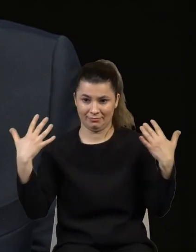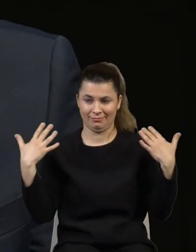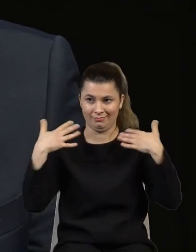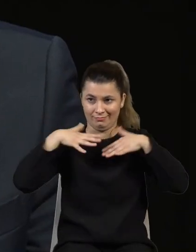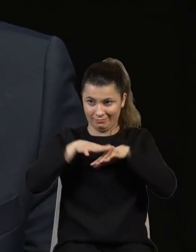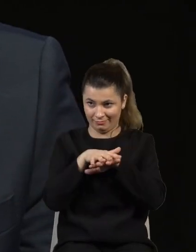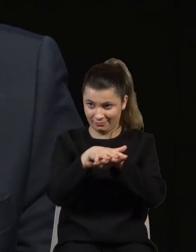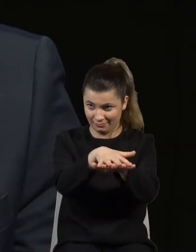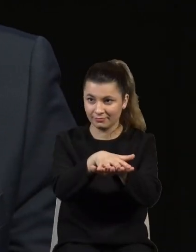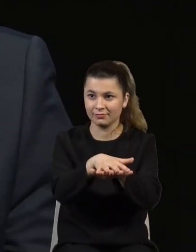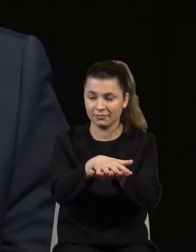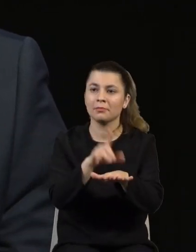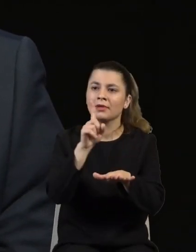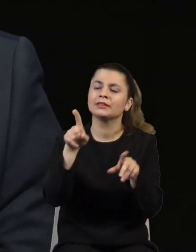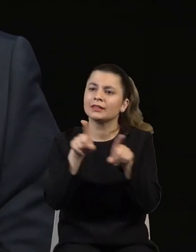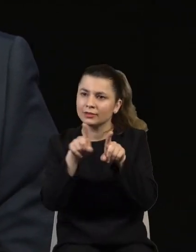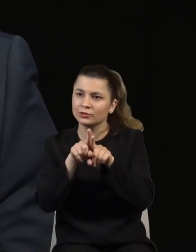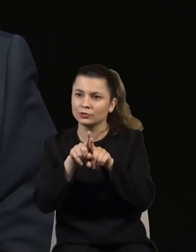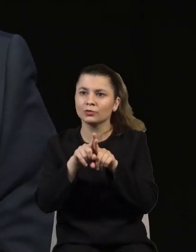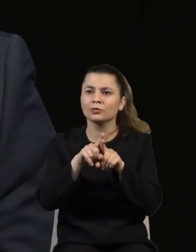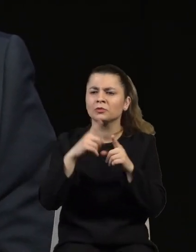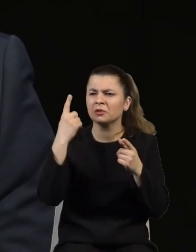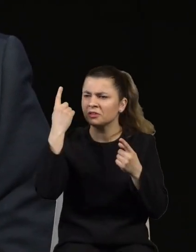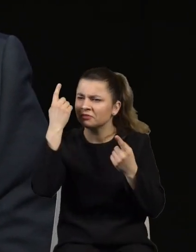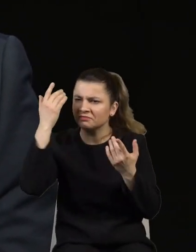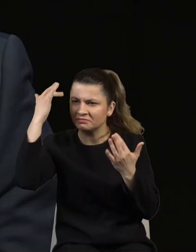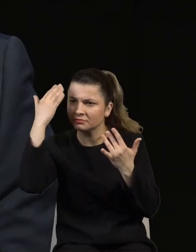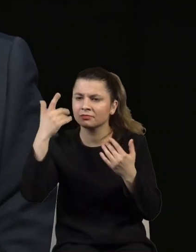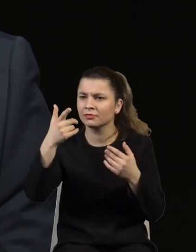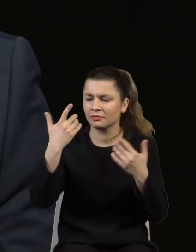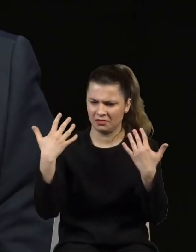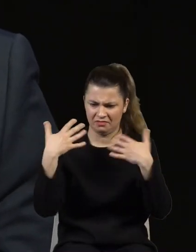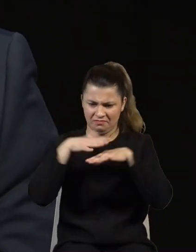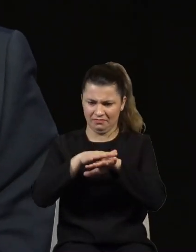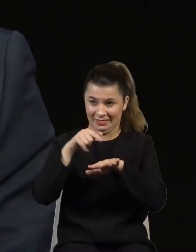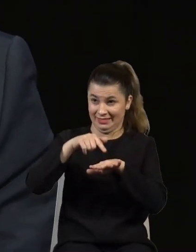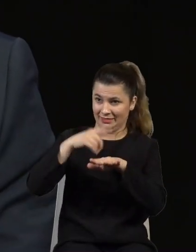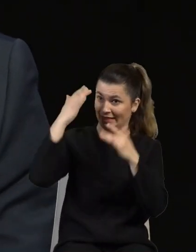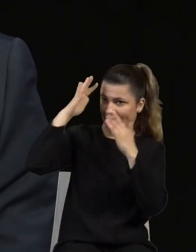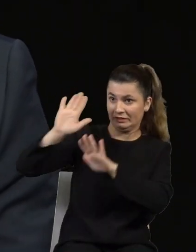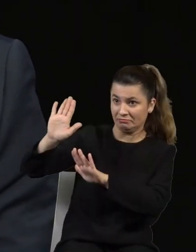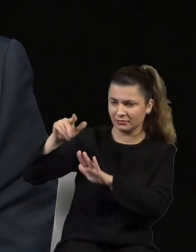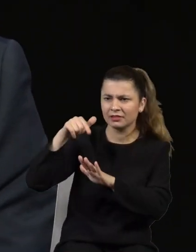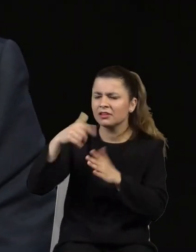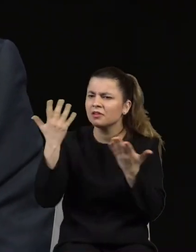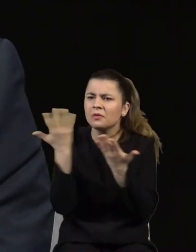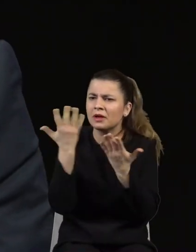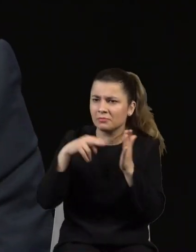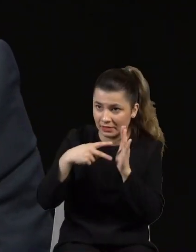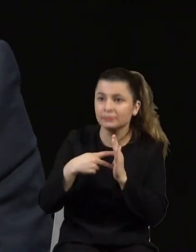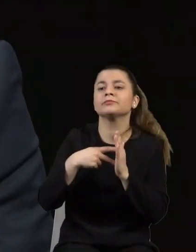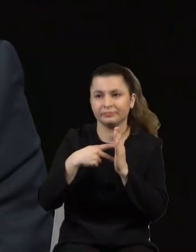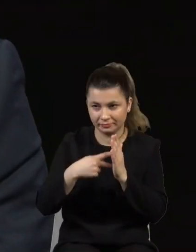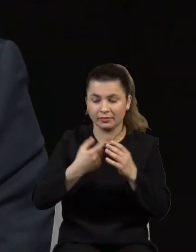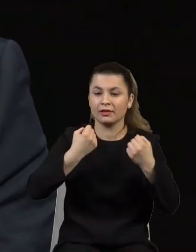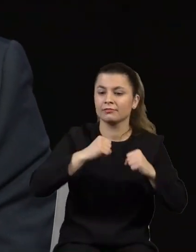of different policies, but also by using this characteristic of cohesion